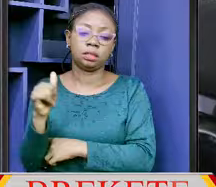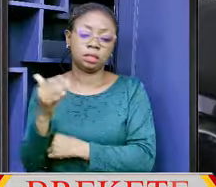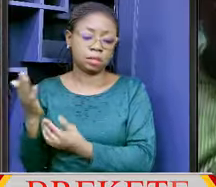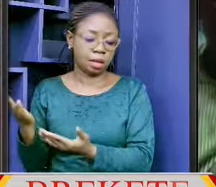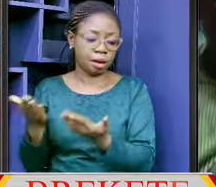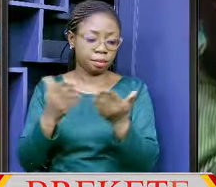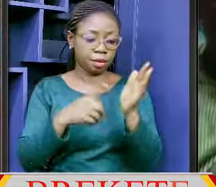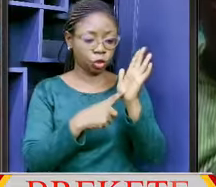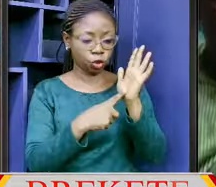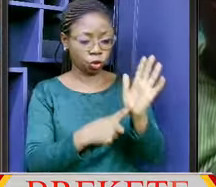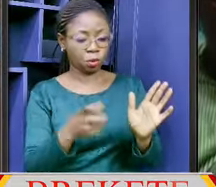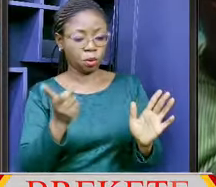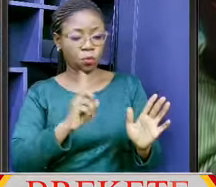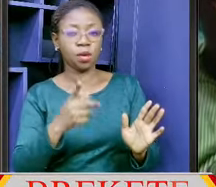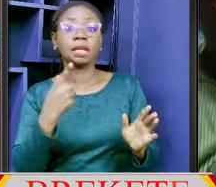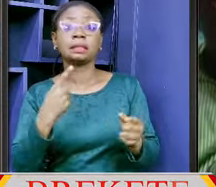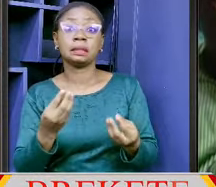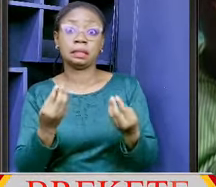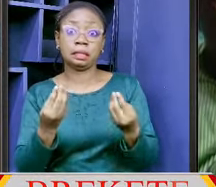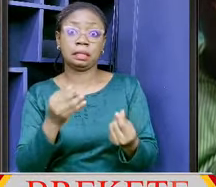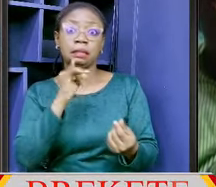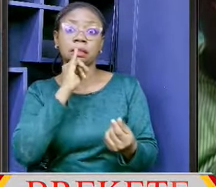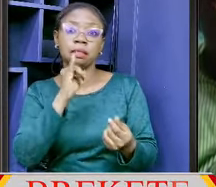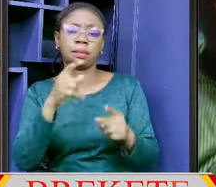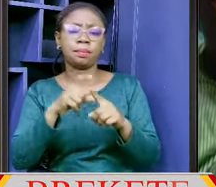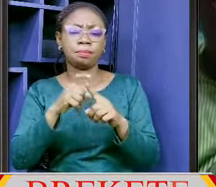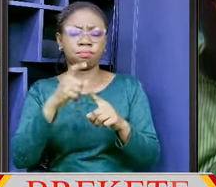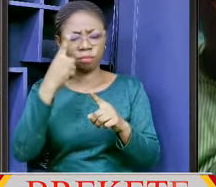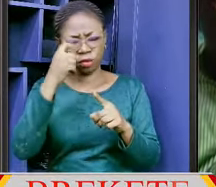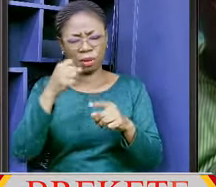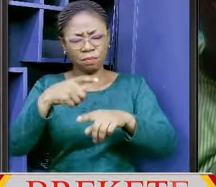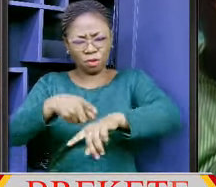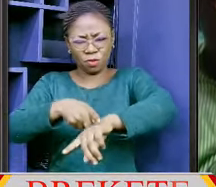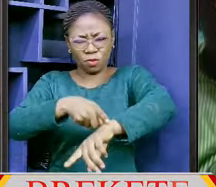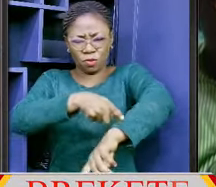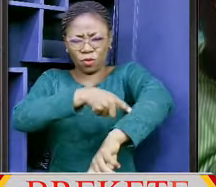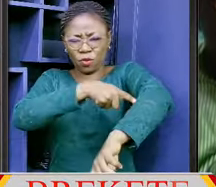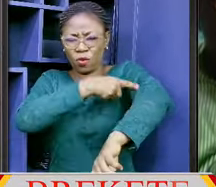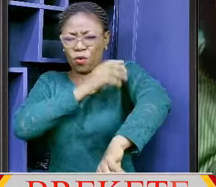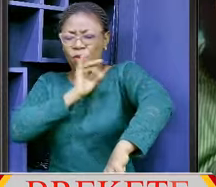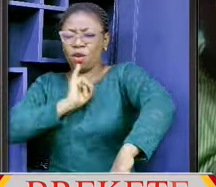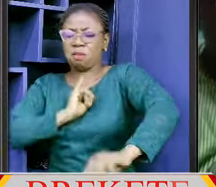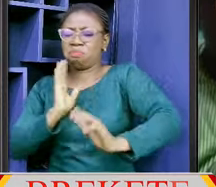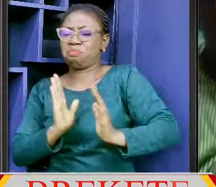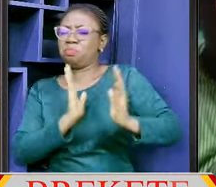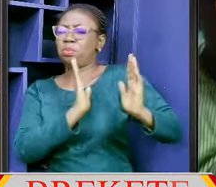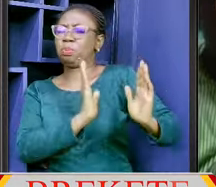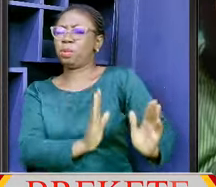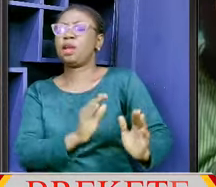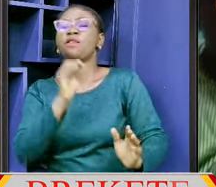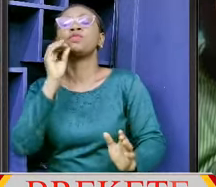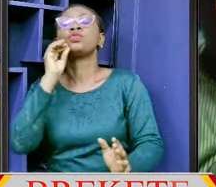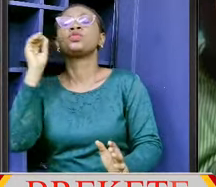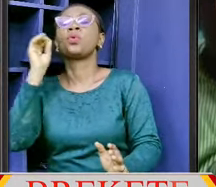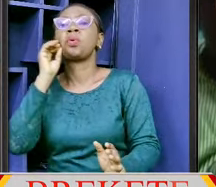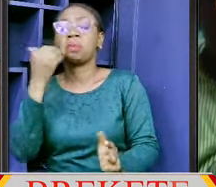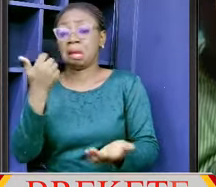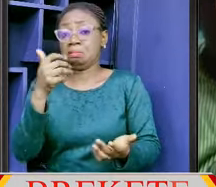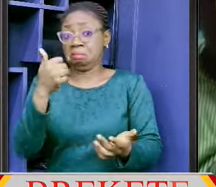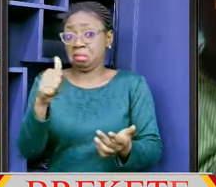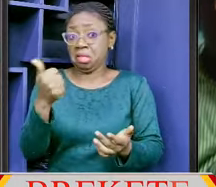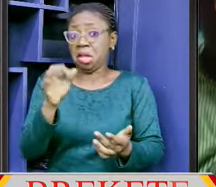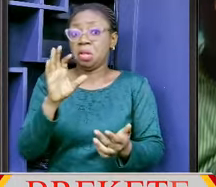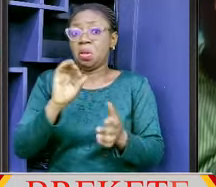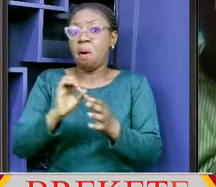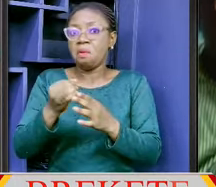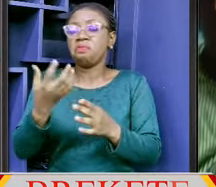where the lands are located. That's the first time because it has been long. I left home for more than 10 or 15 years, let me assume. I did not